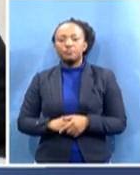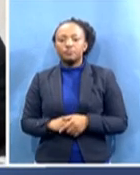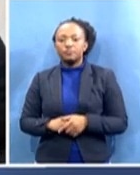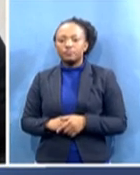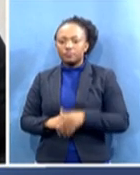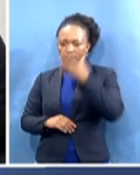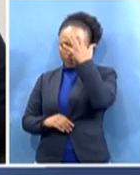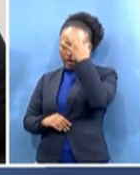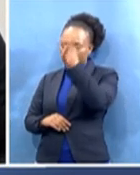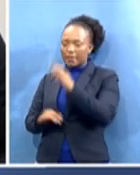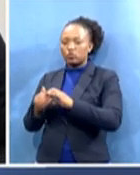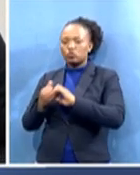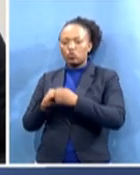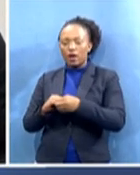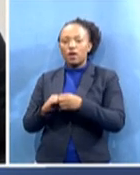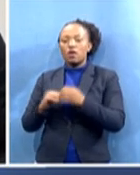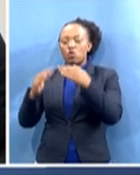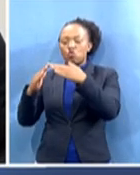away from the Nyiragongo area?